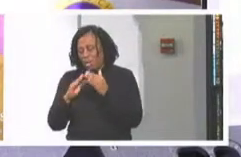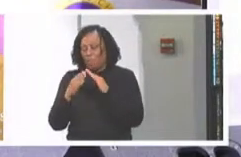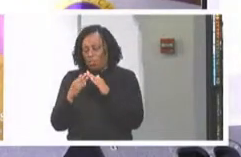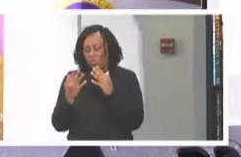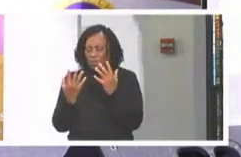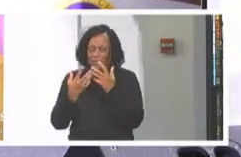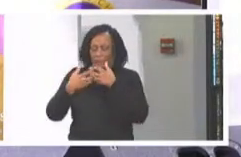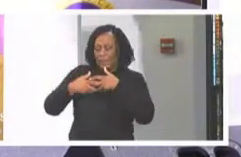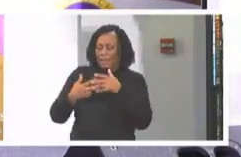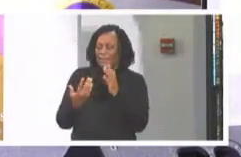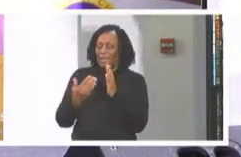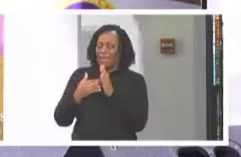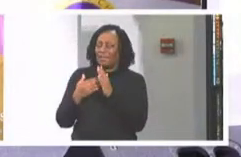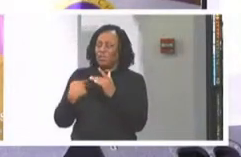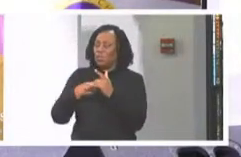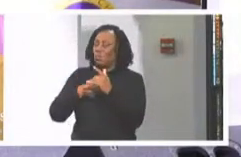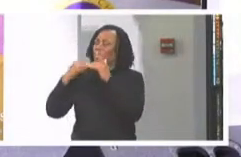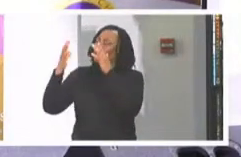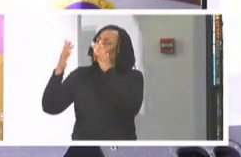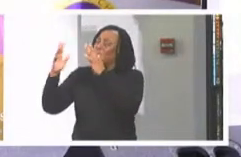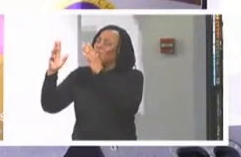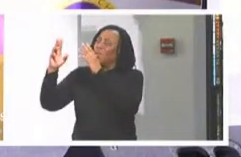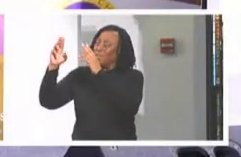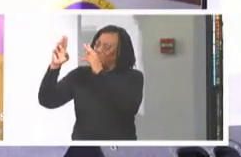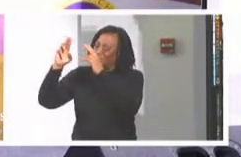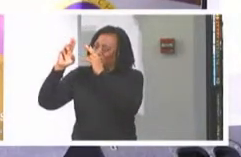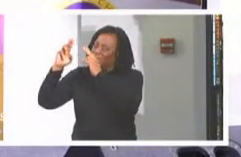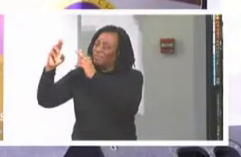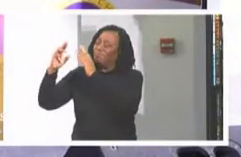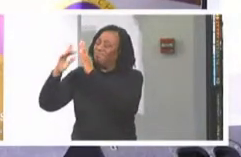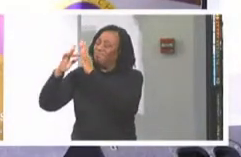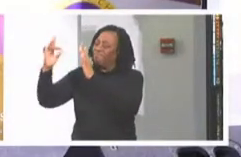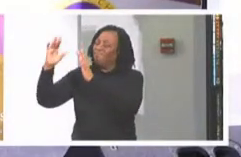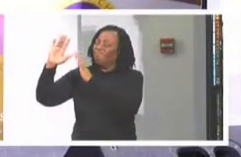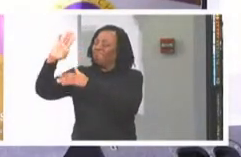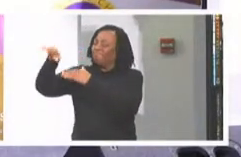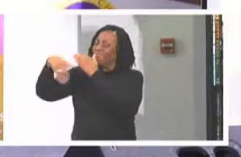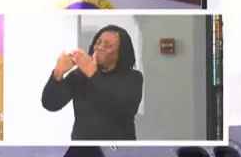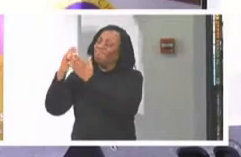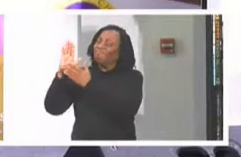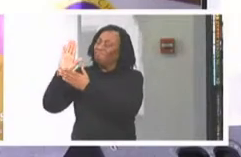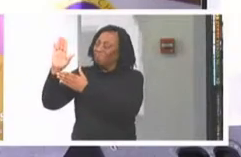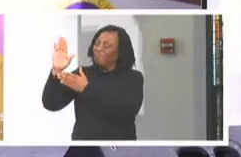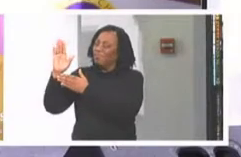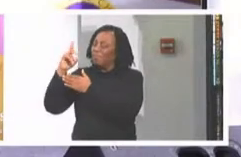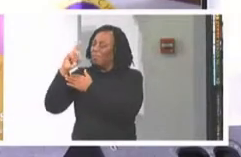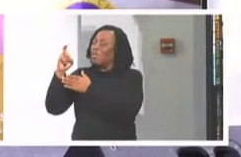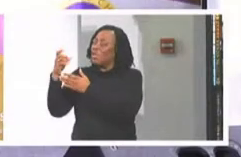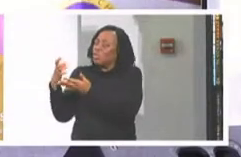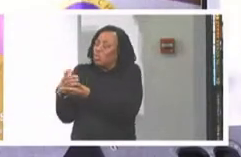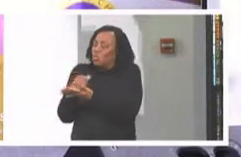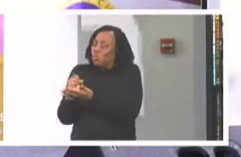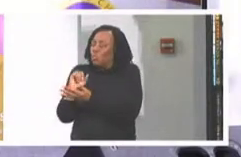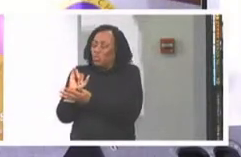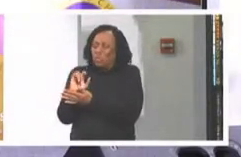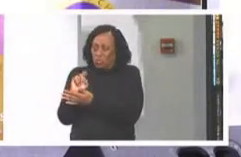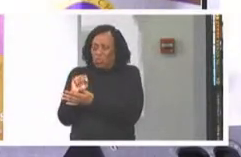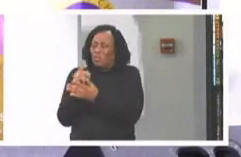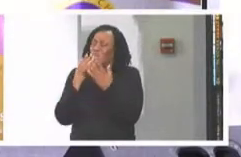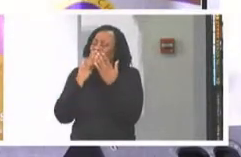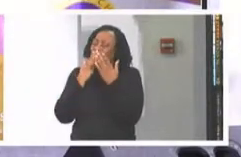you the praise, the glory and honor, because God, you deserve it. God, we thank you for this moment of